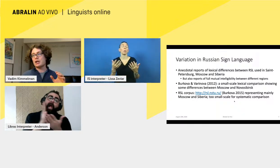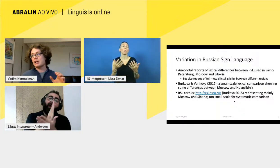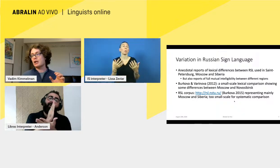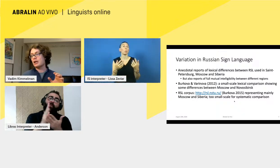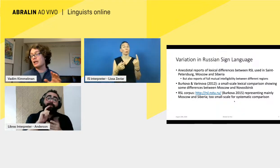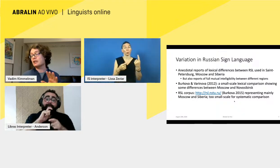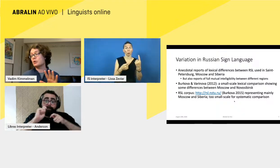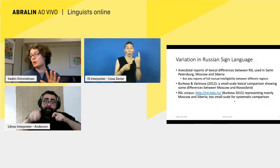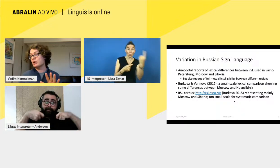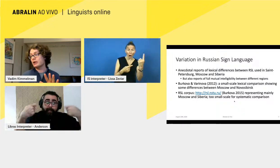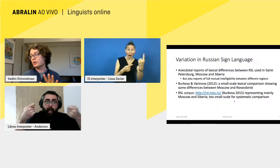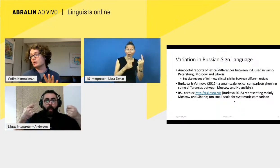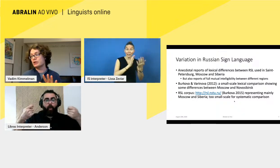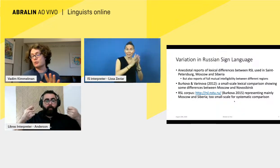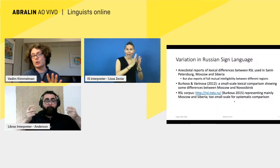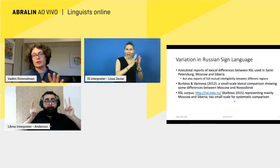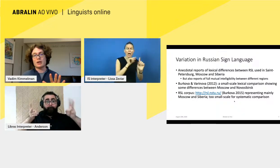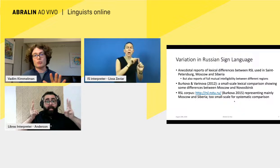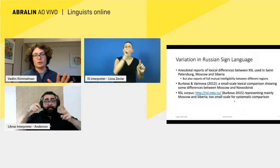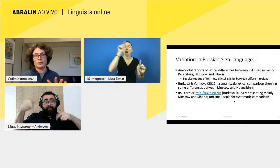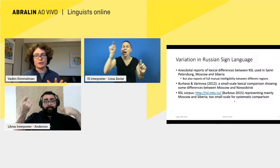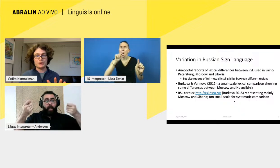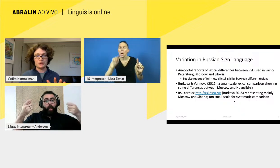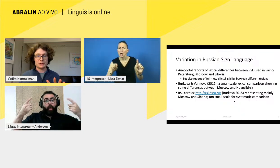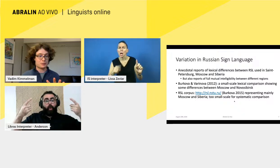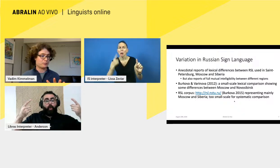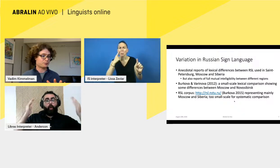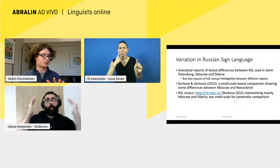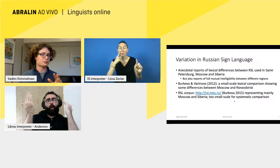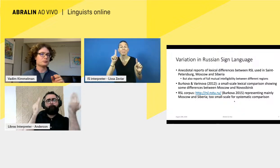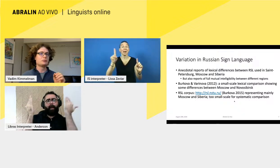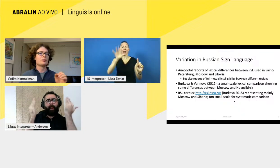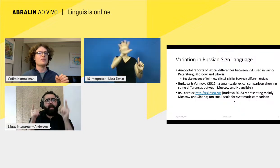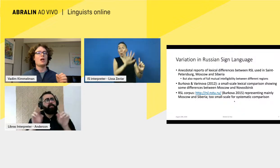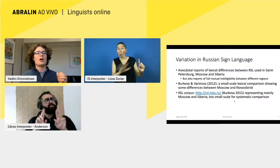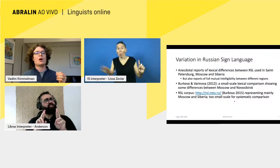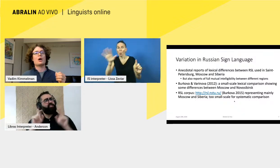regions and only across a small number of regions.